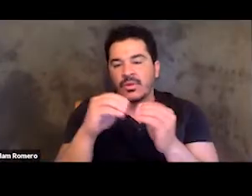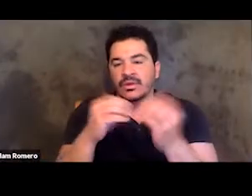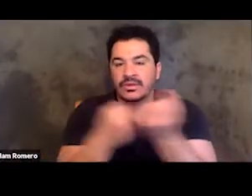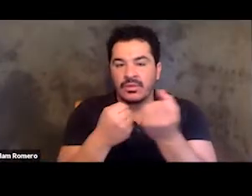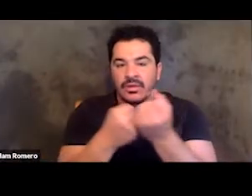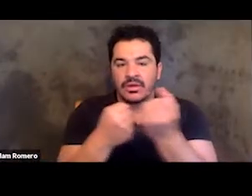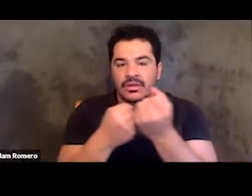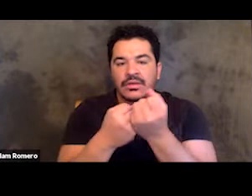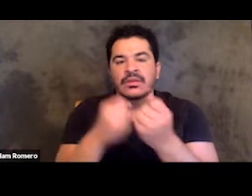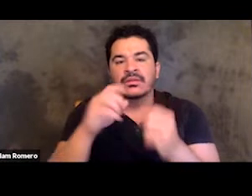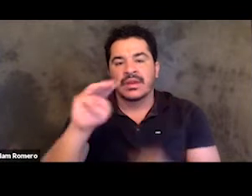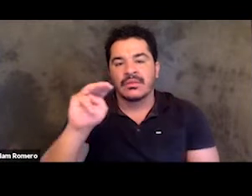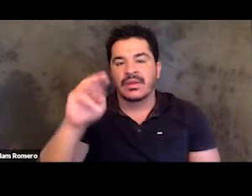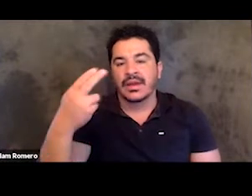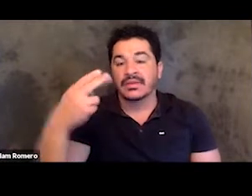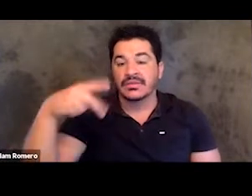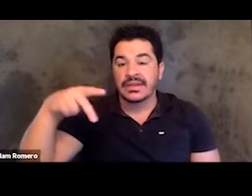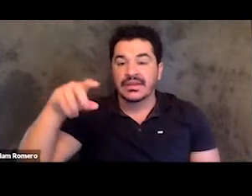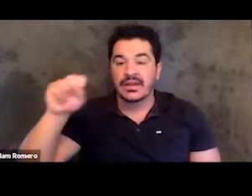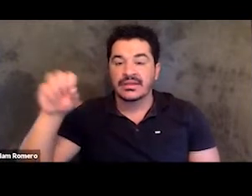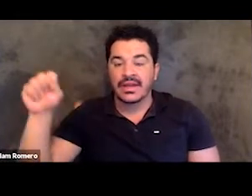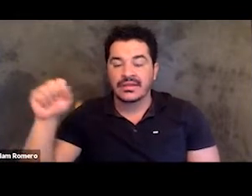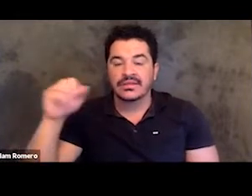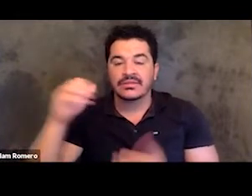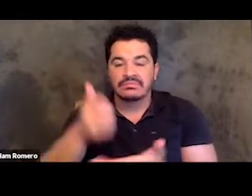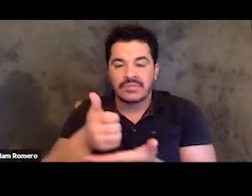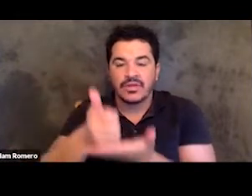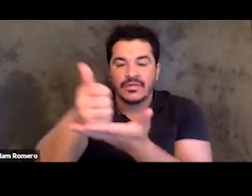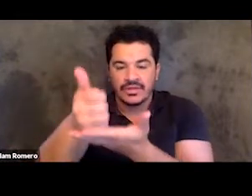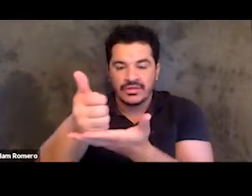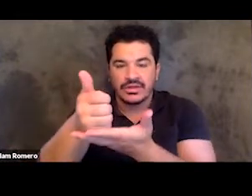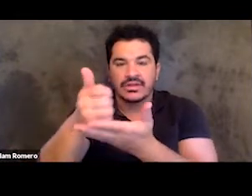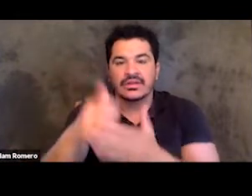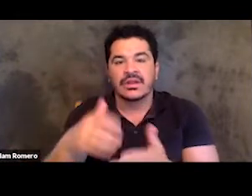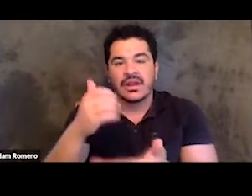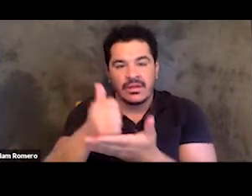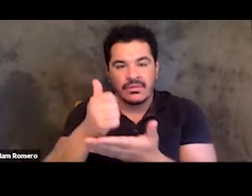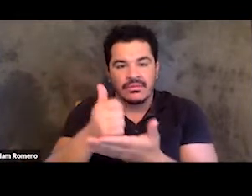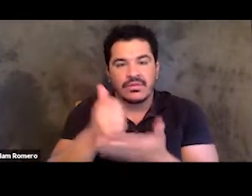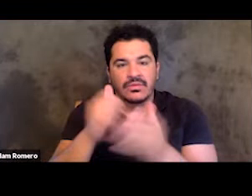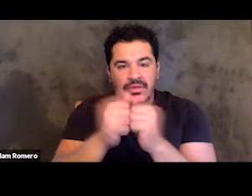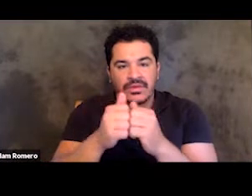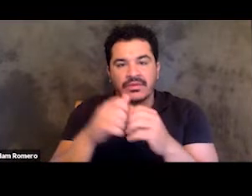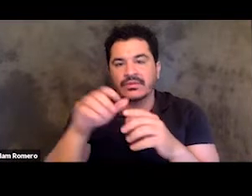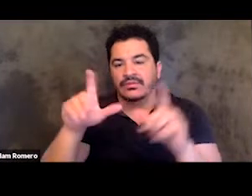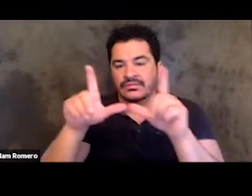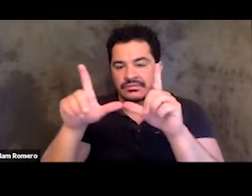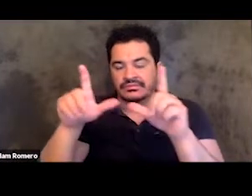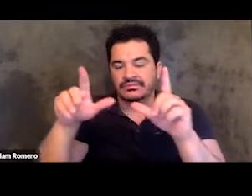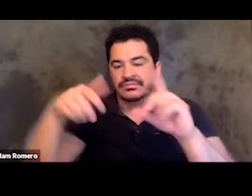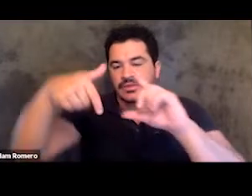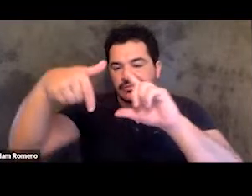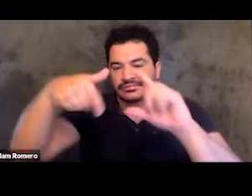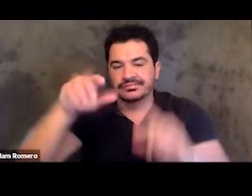MHPSS interventions complement and build on programming that applies a PYD framework by 1, strengthening elements that